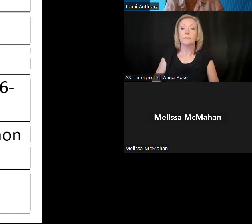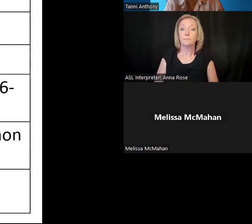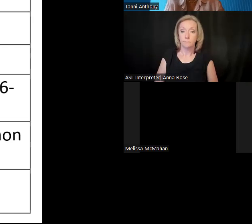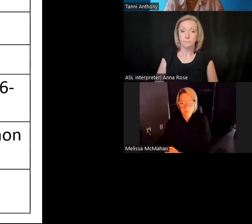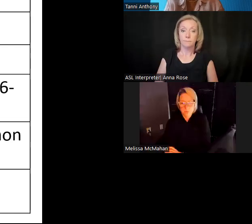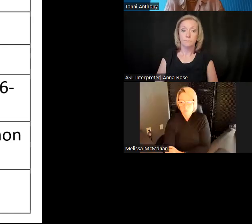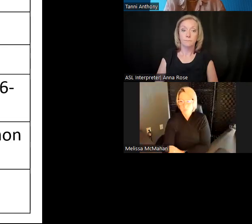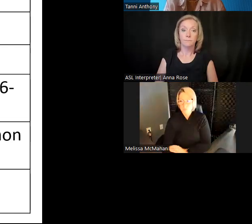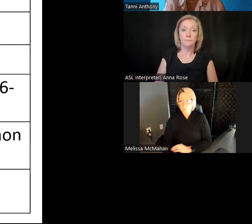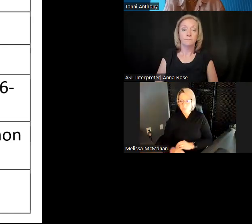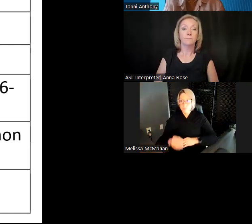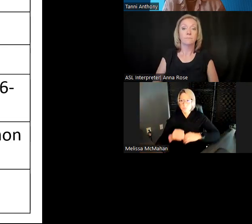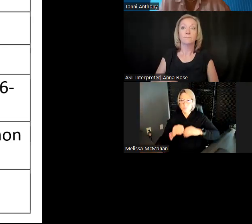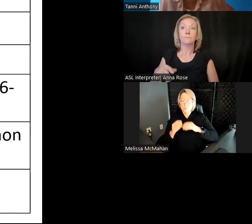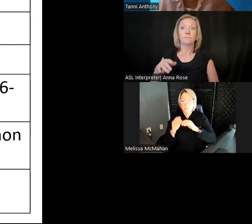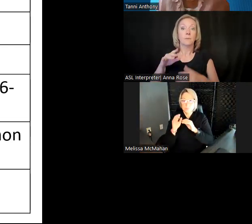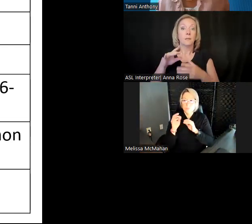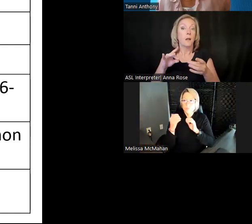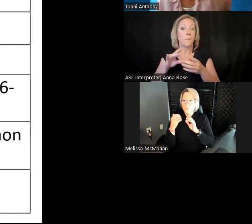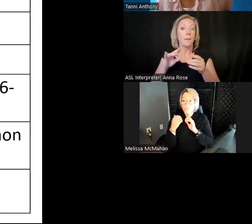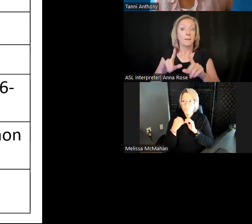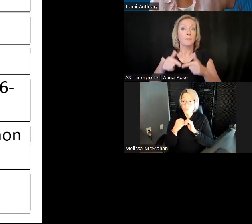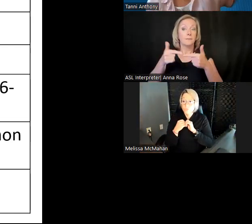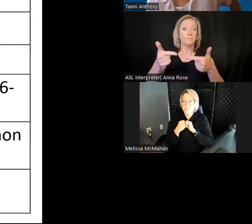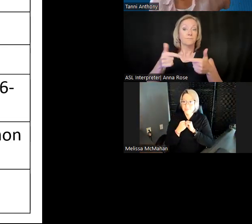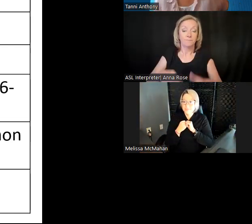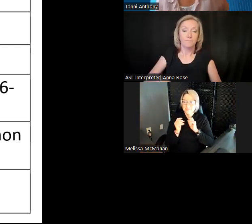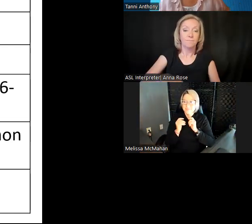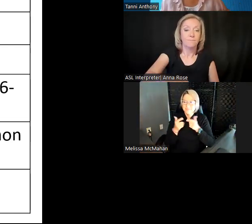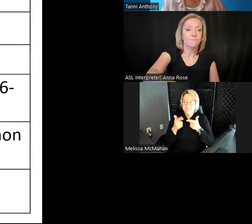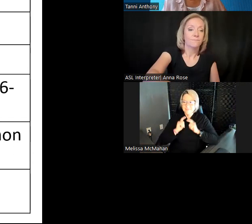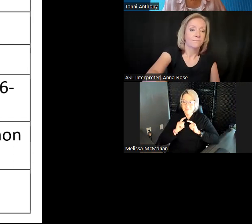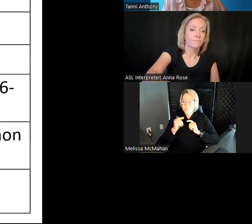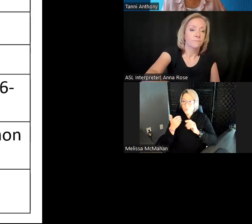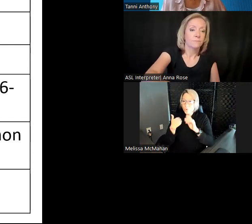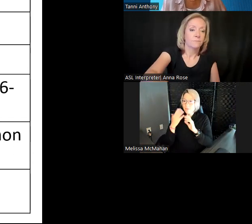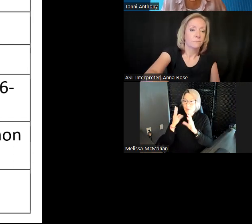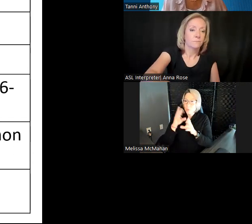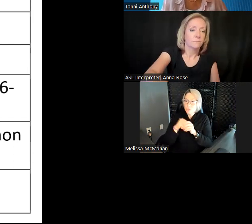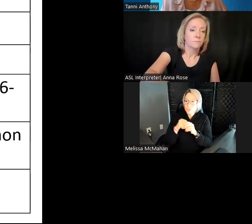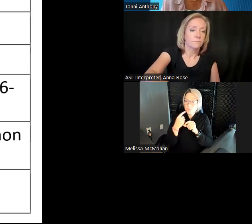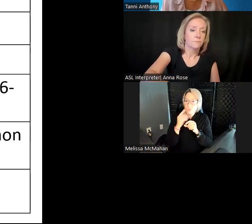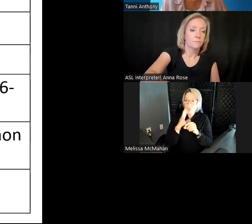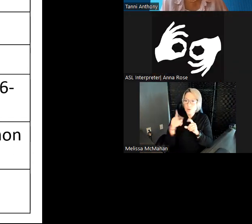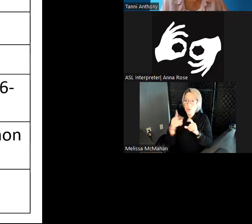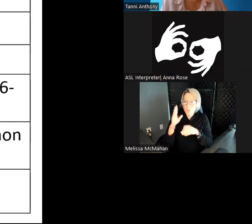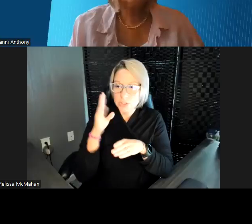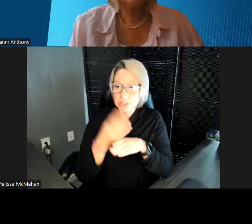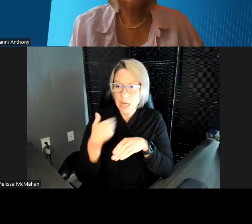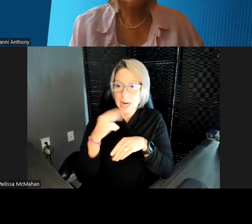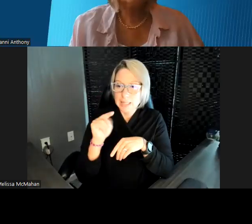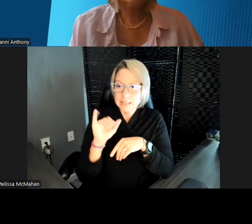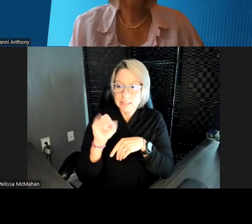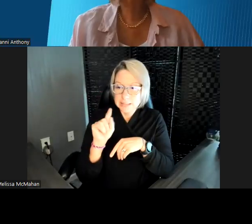So here Katie, we have, comments? Yeah, please. We have a participant that's talking about her son has had nystagmus